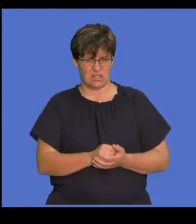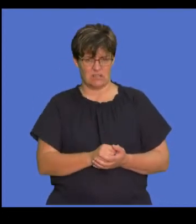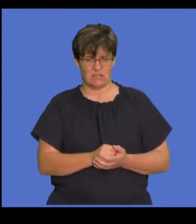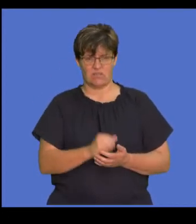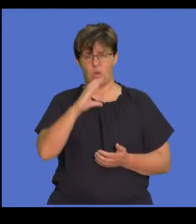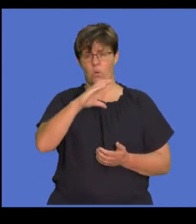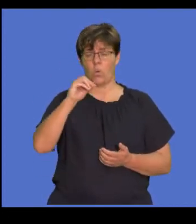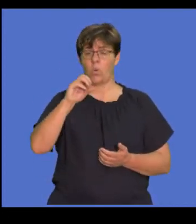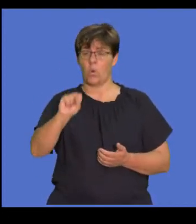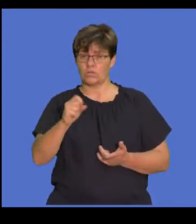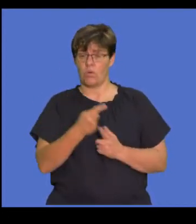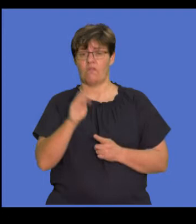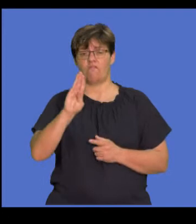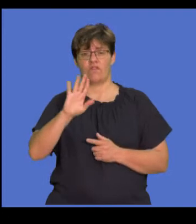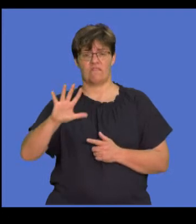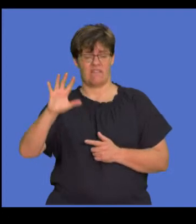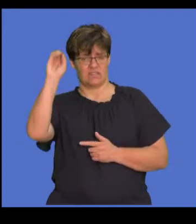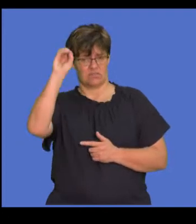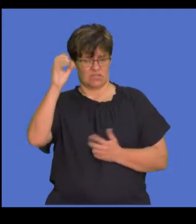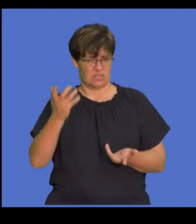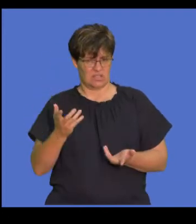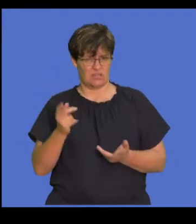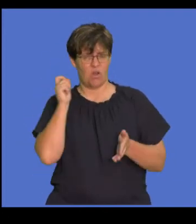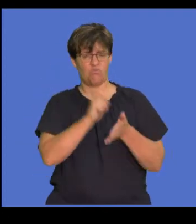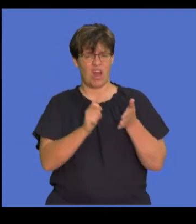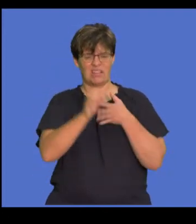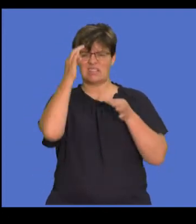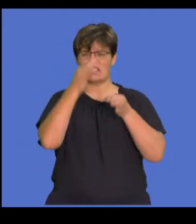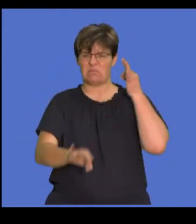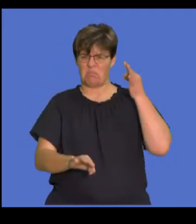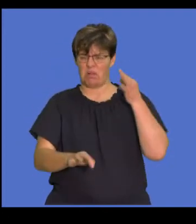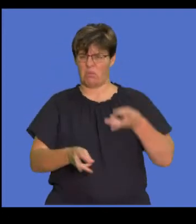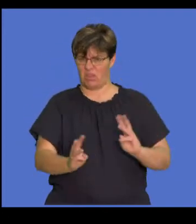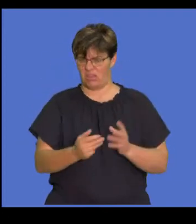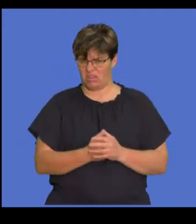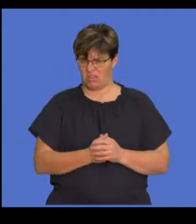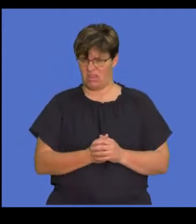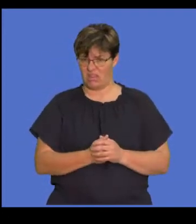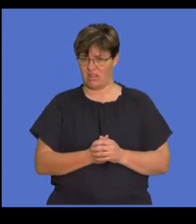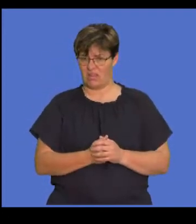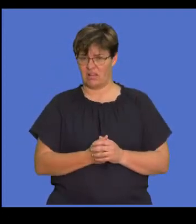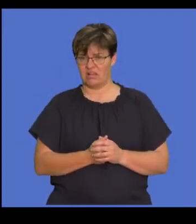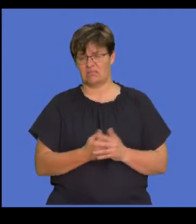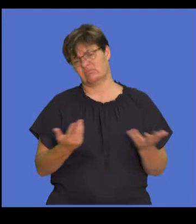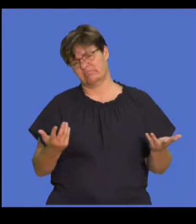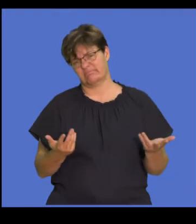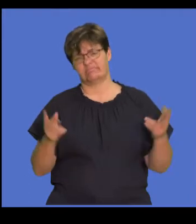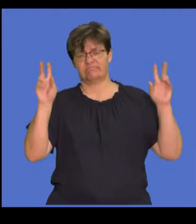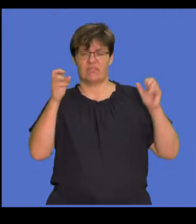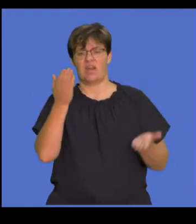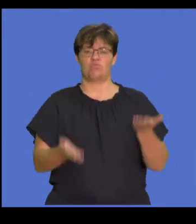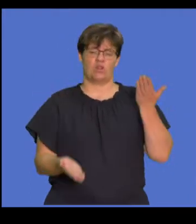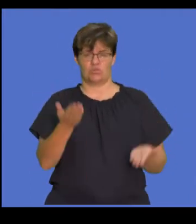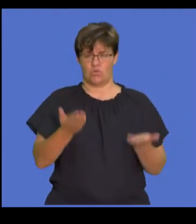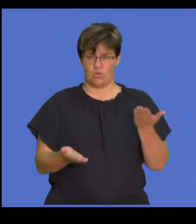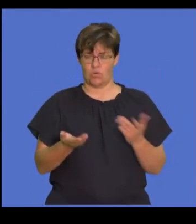of 45 degrees, how can I write it in a simple form, meaning as a ratio